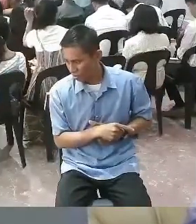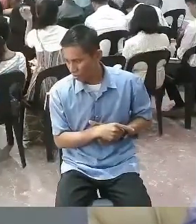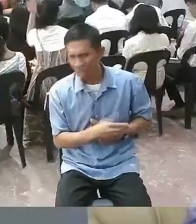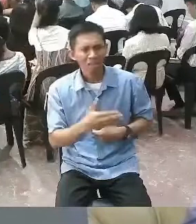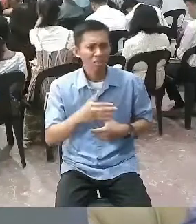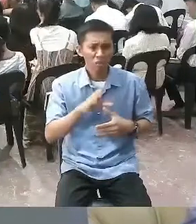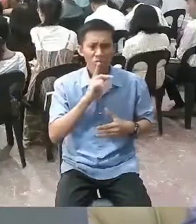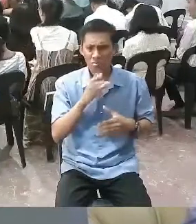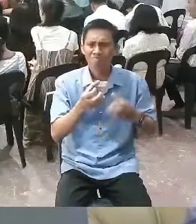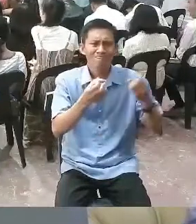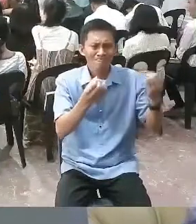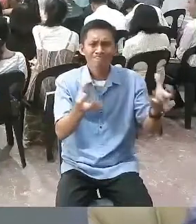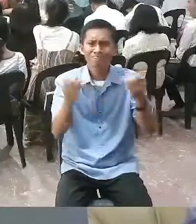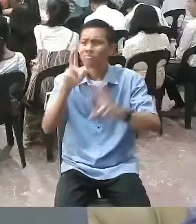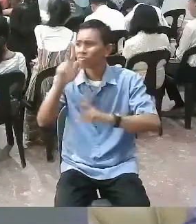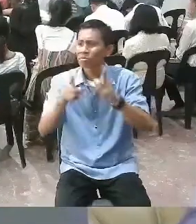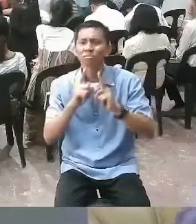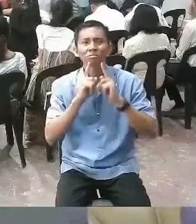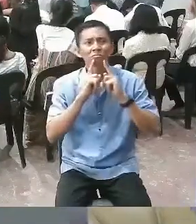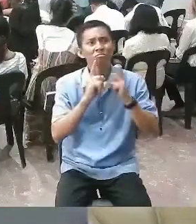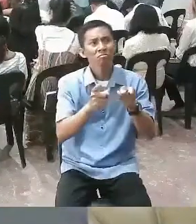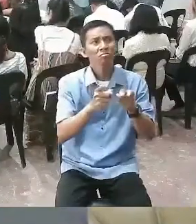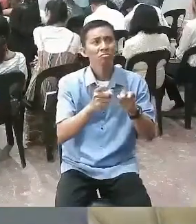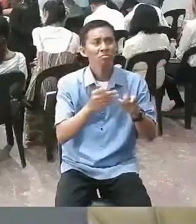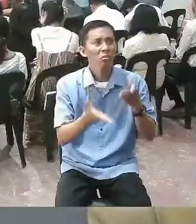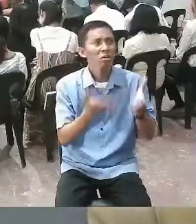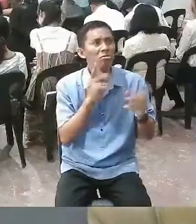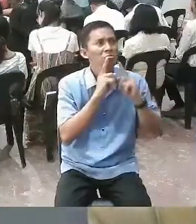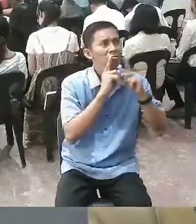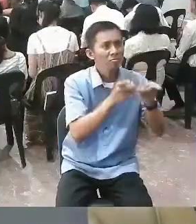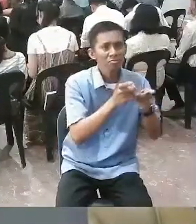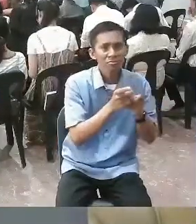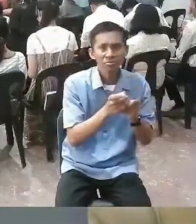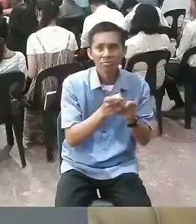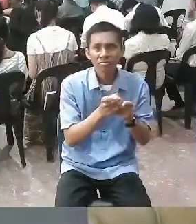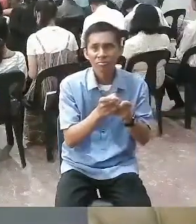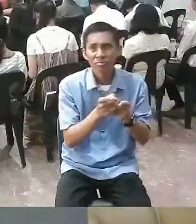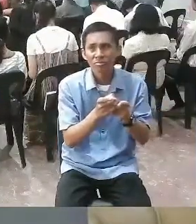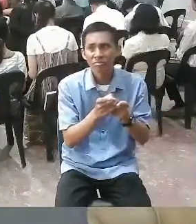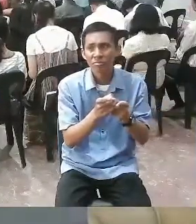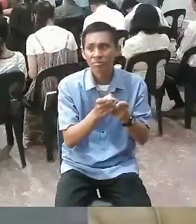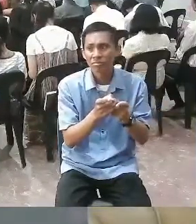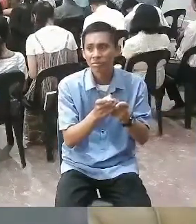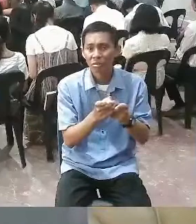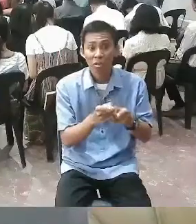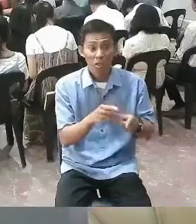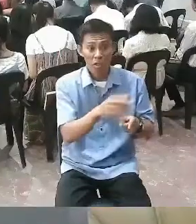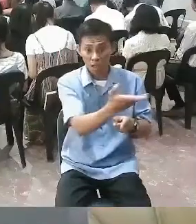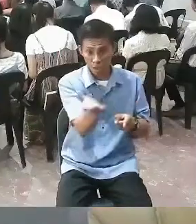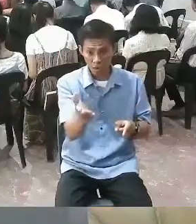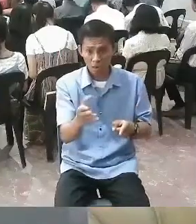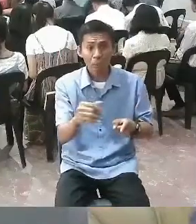Most people are going to answer that question this way. You got to be good.